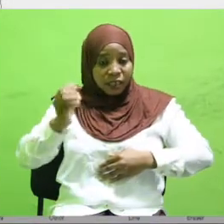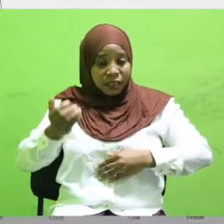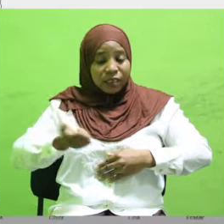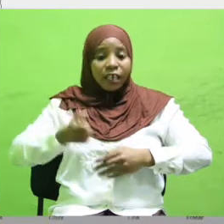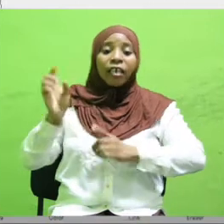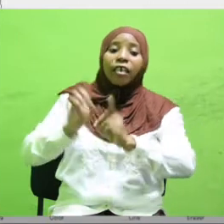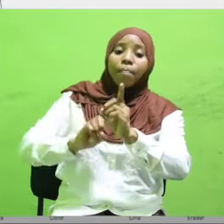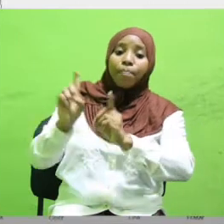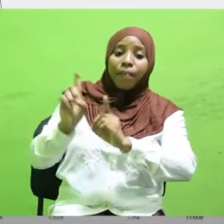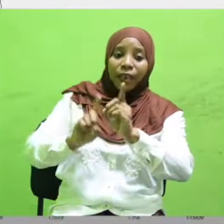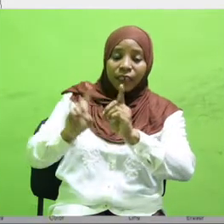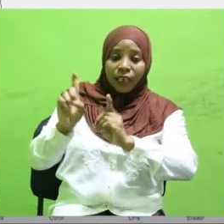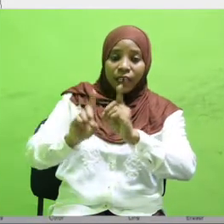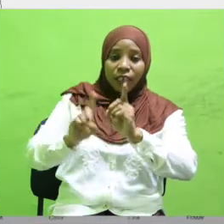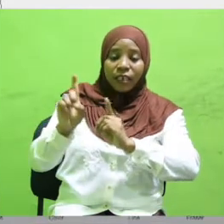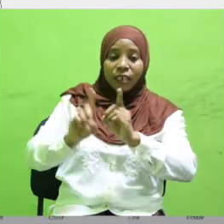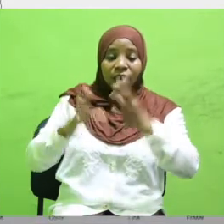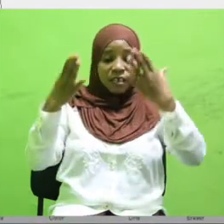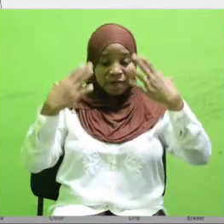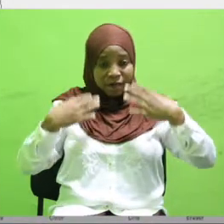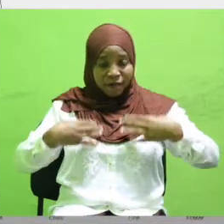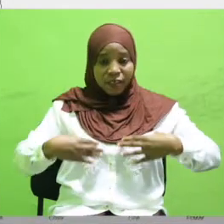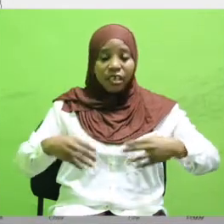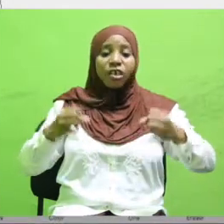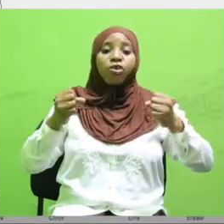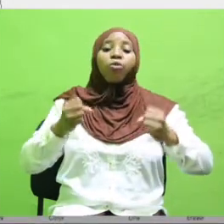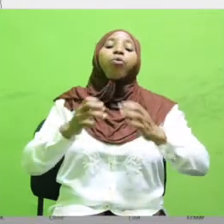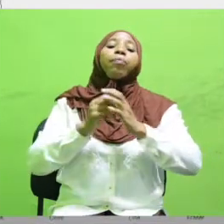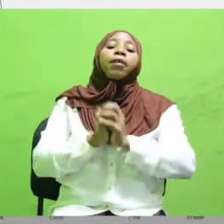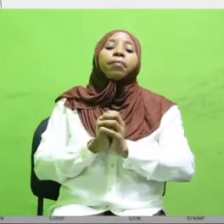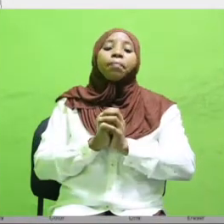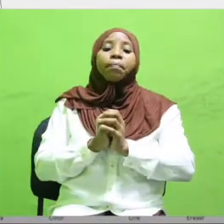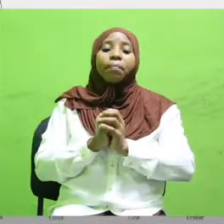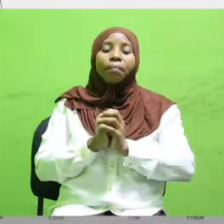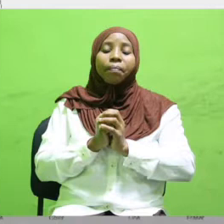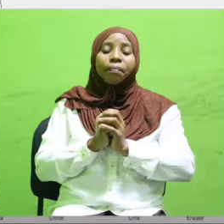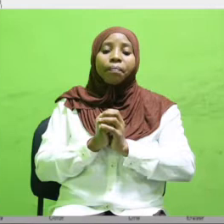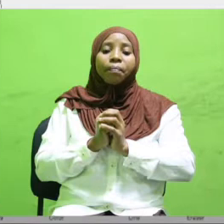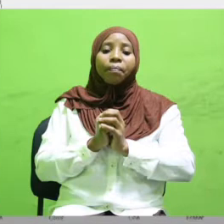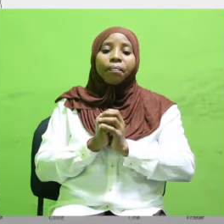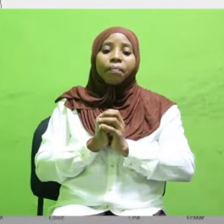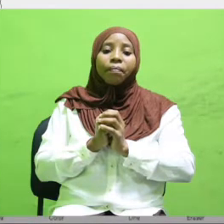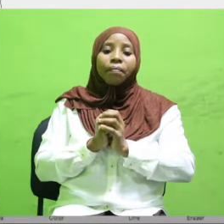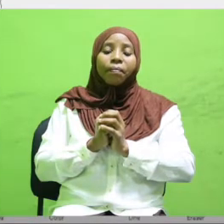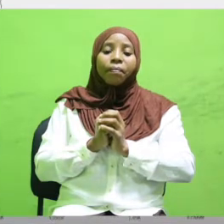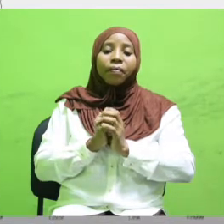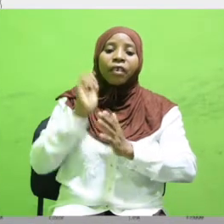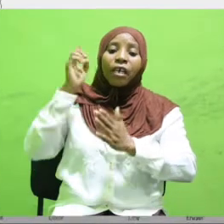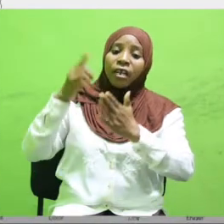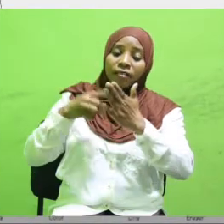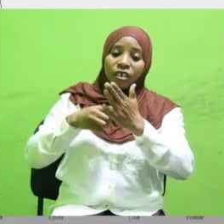diseases. There are some types of fungi which cause diseases to human beings, such as athlete's